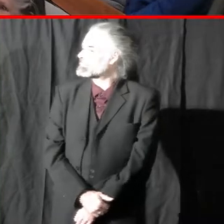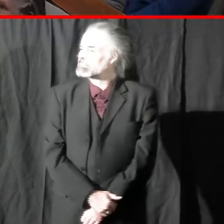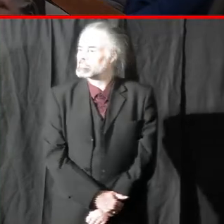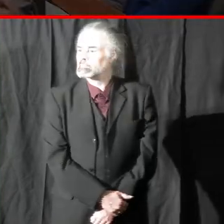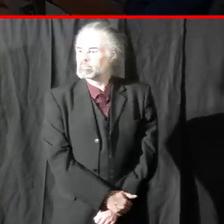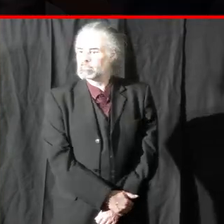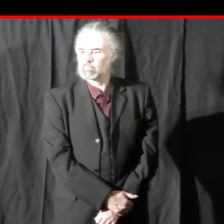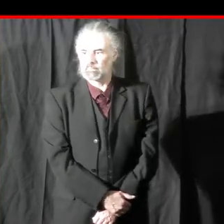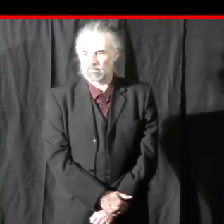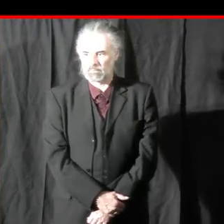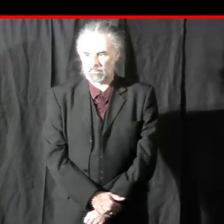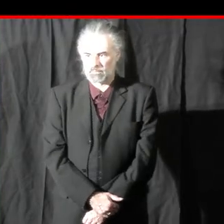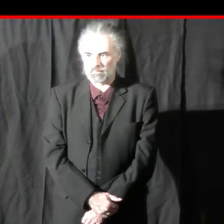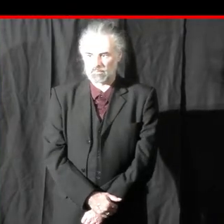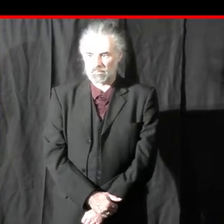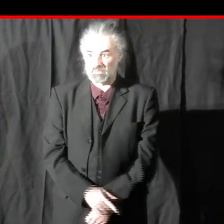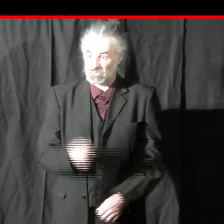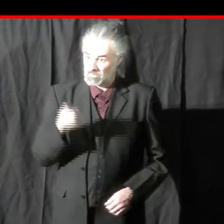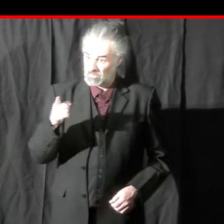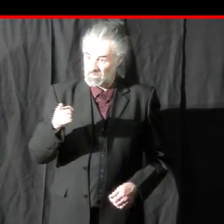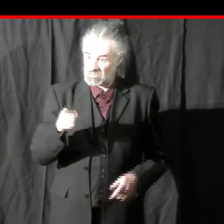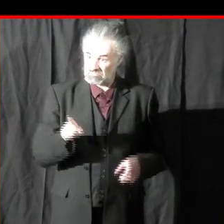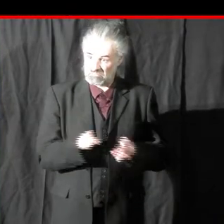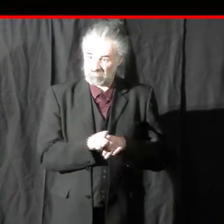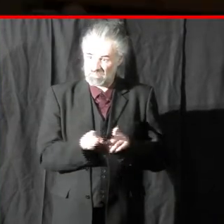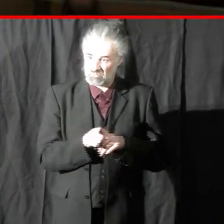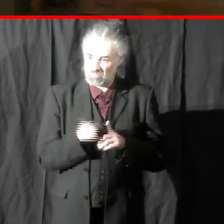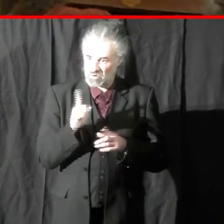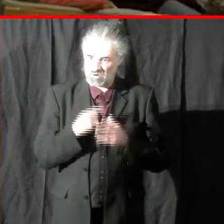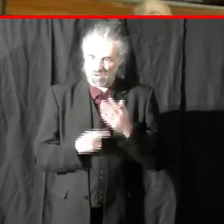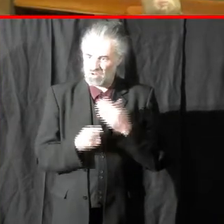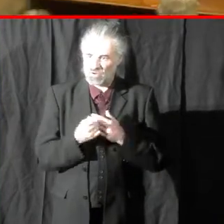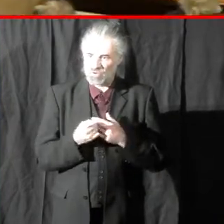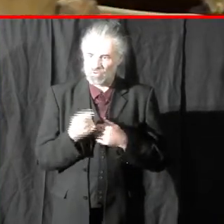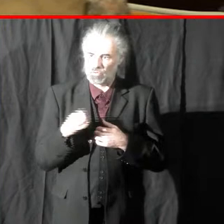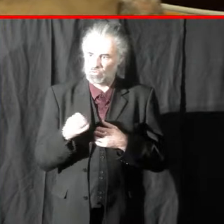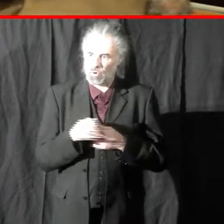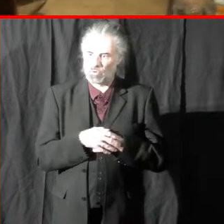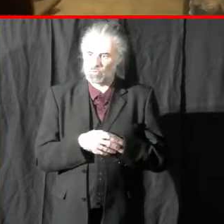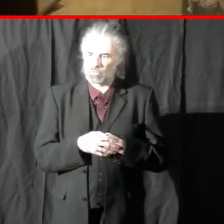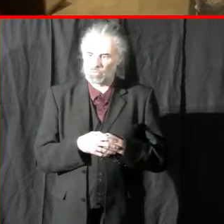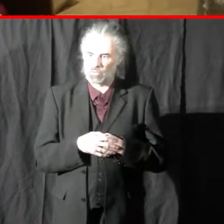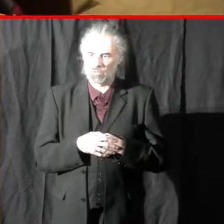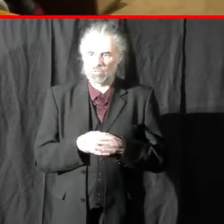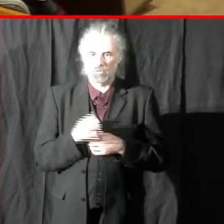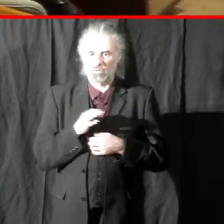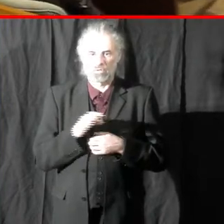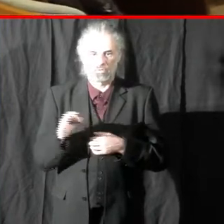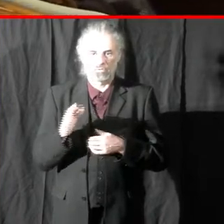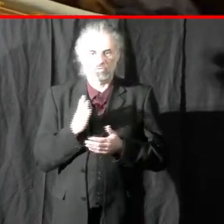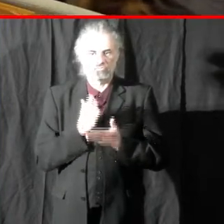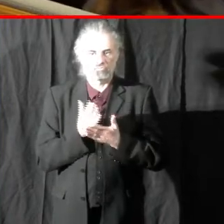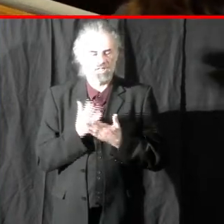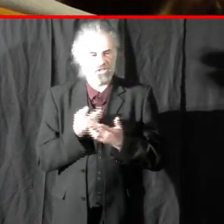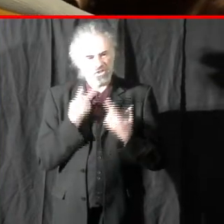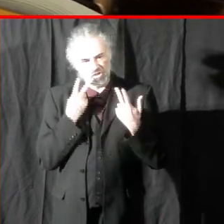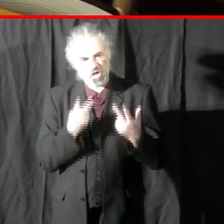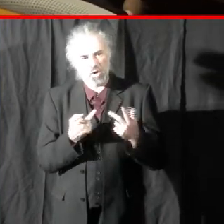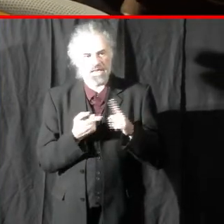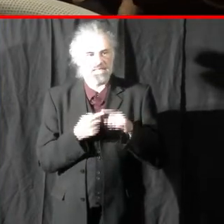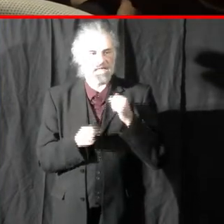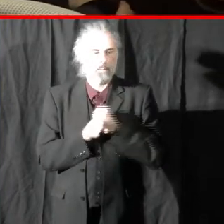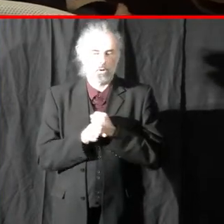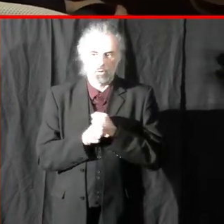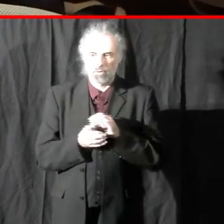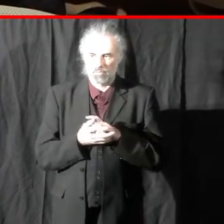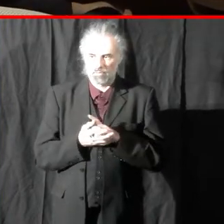Did that have the effect that you were hoping it would have? Well, no, because he wasn't giving any examples, and I